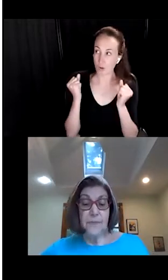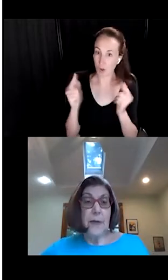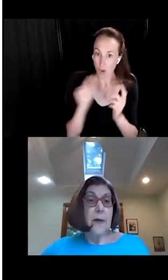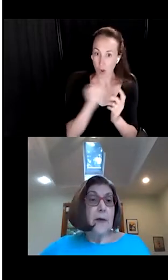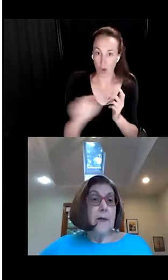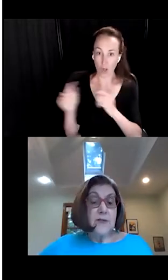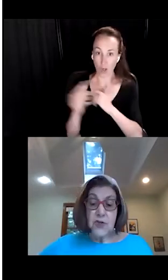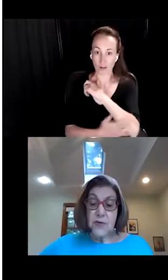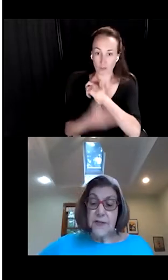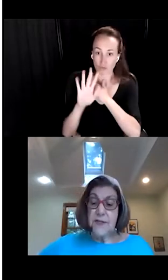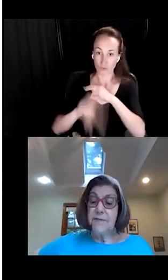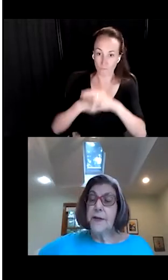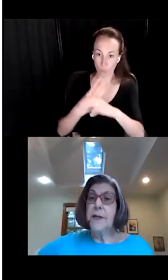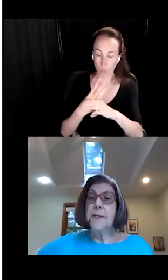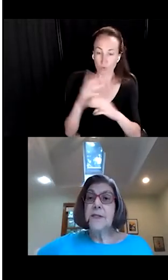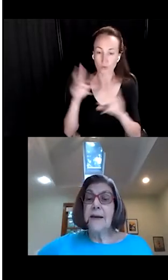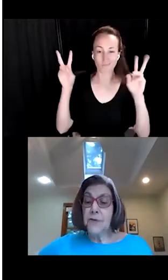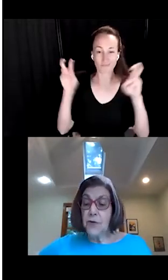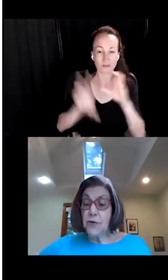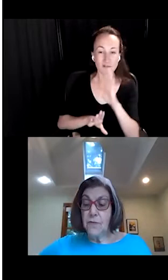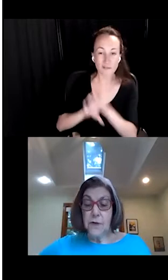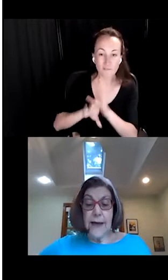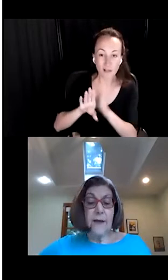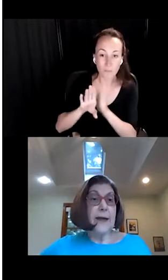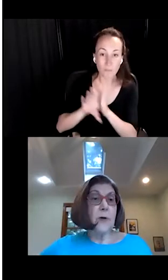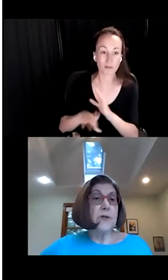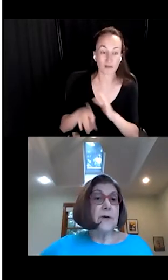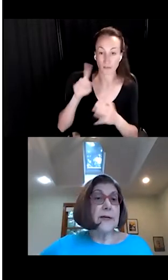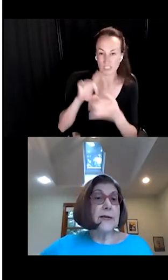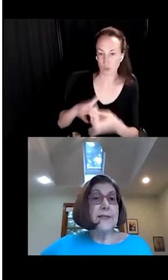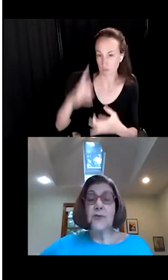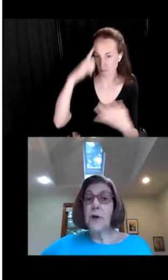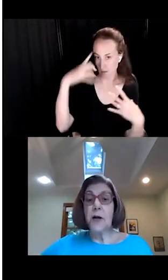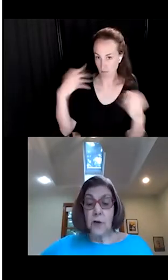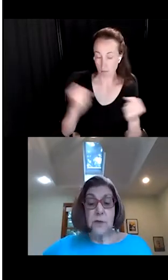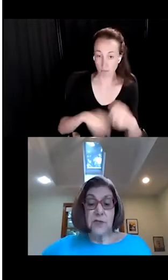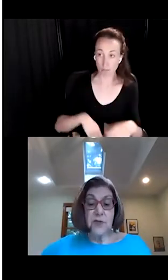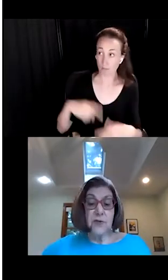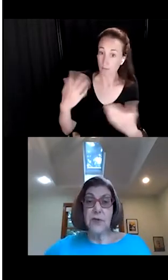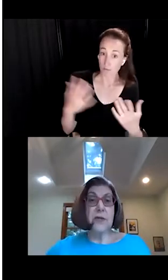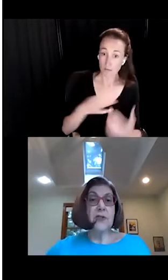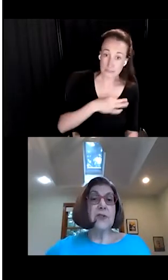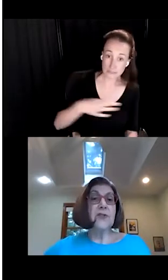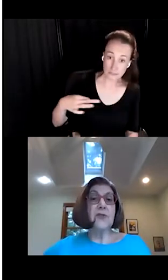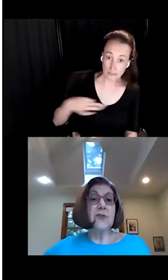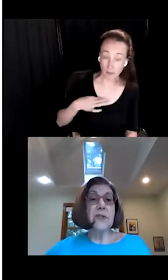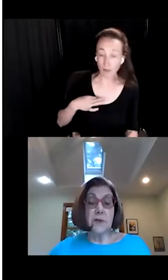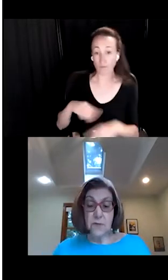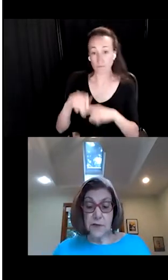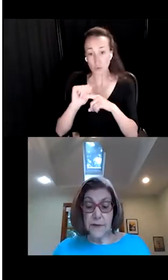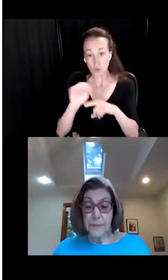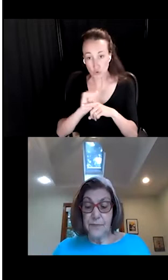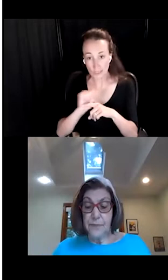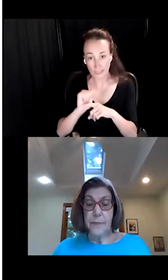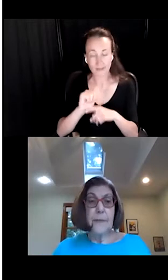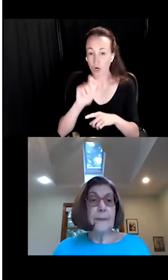provision. Constraints in funding, staff turnover, lack of adequate training, etc., are global concerns, not just concerns here